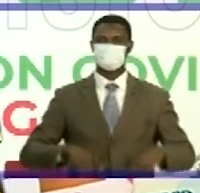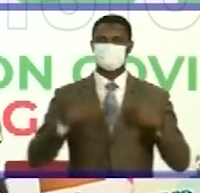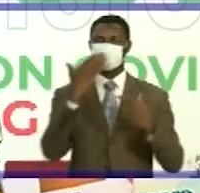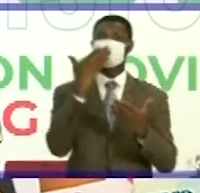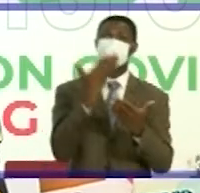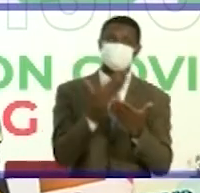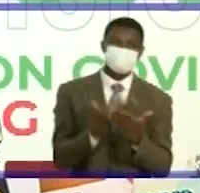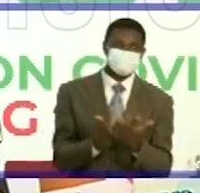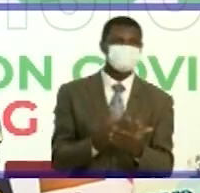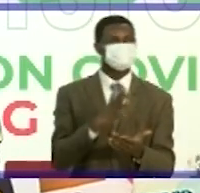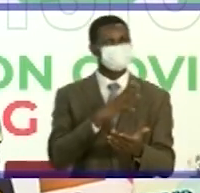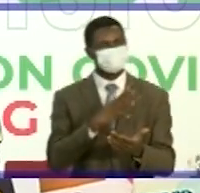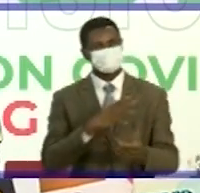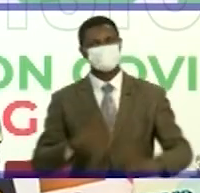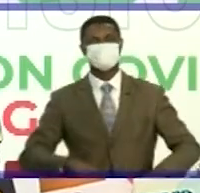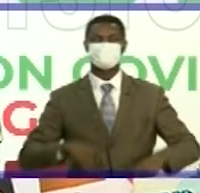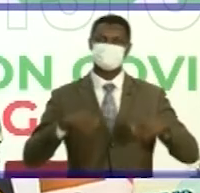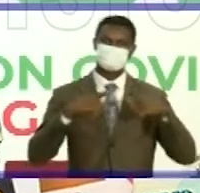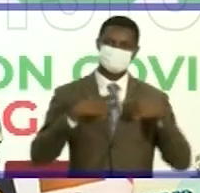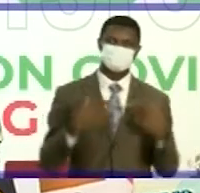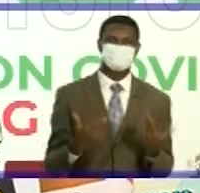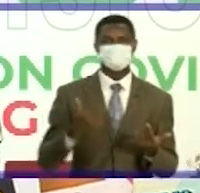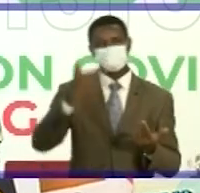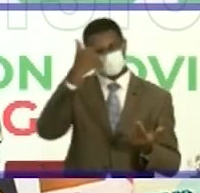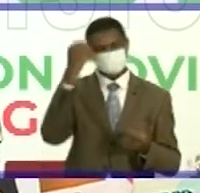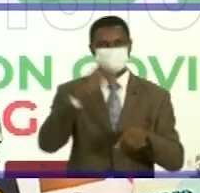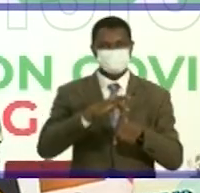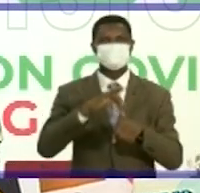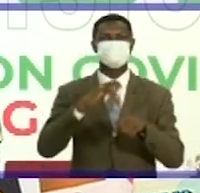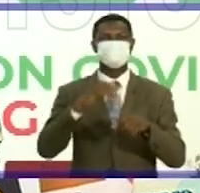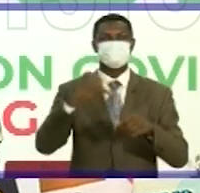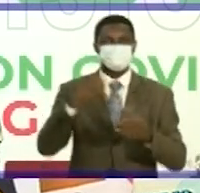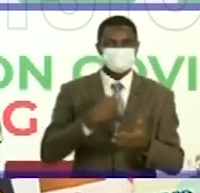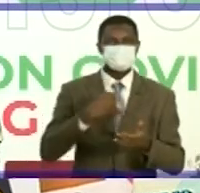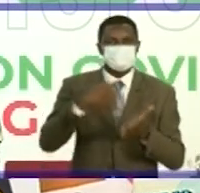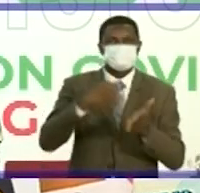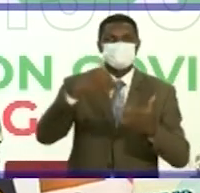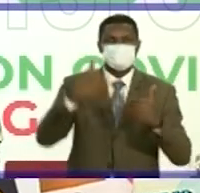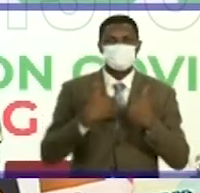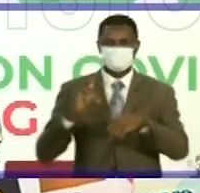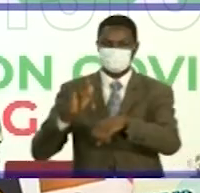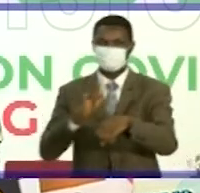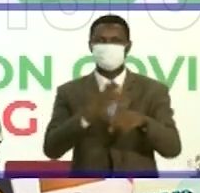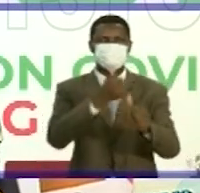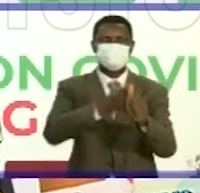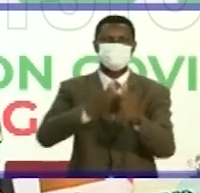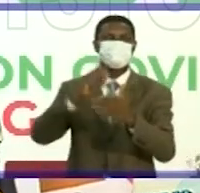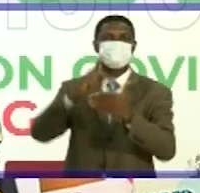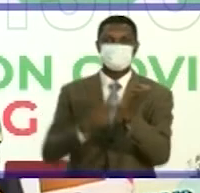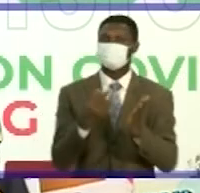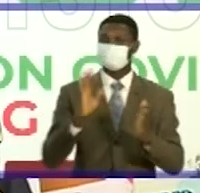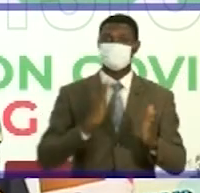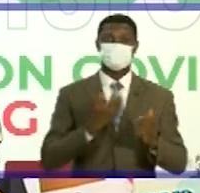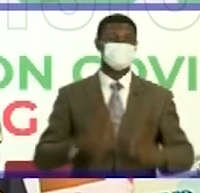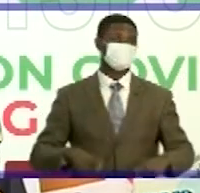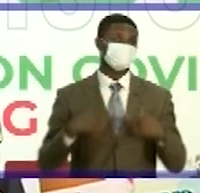well-being lives, because it has impacted every aspect of our lives. It has impacted how we